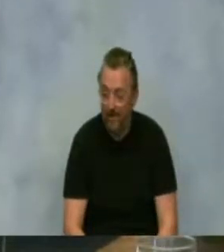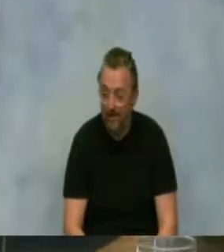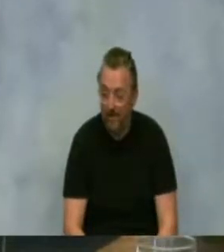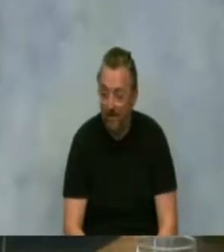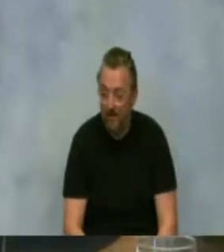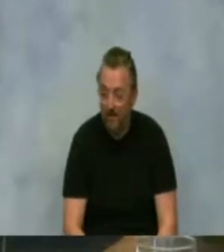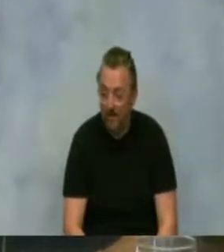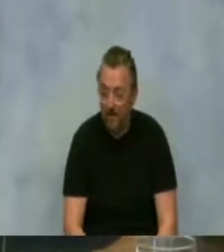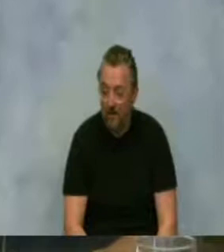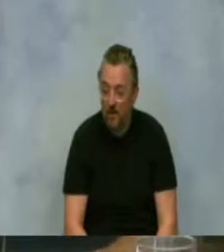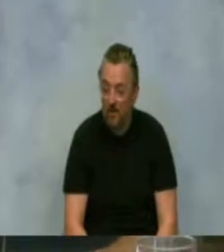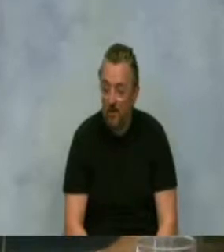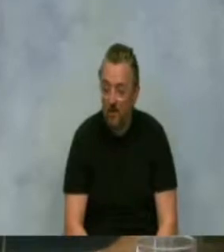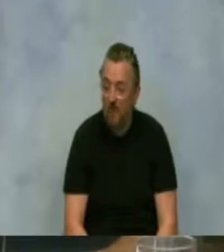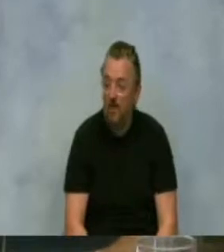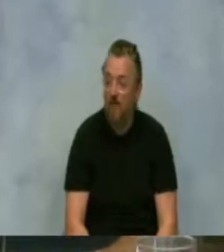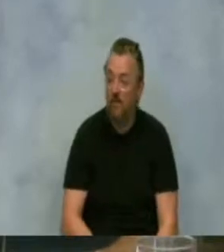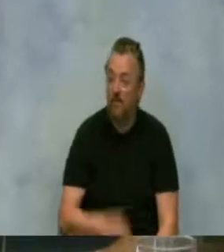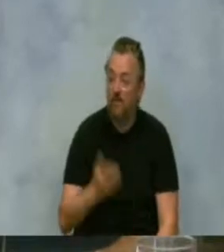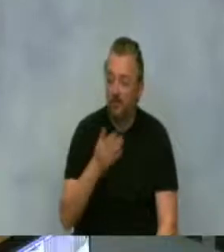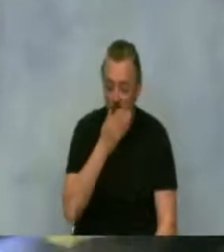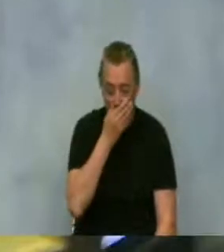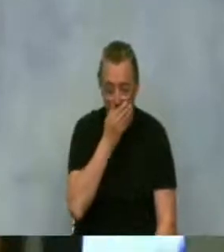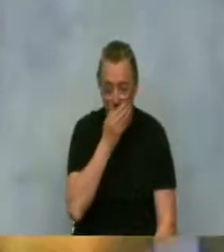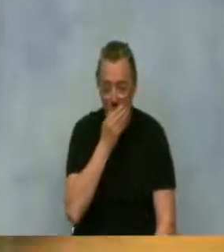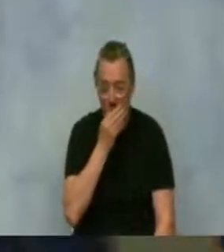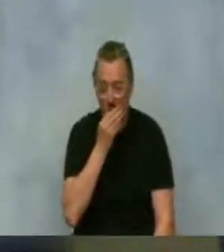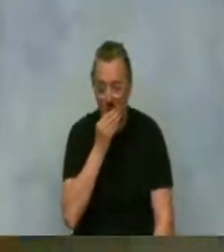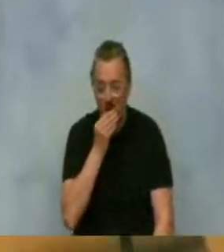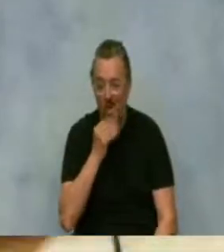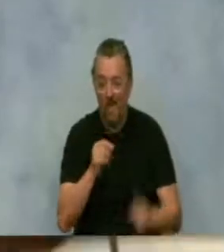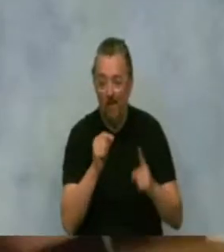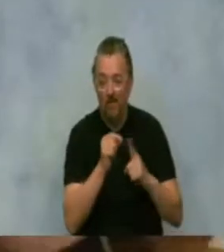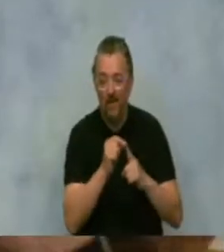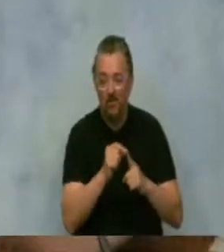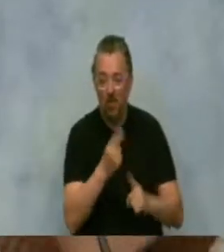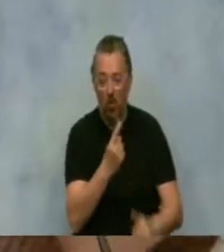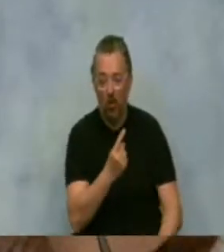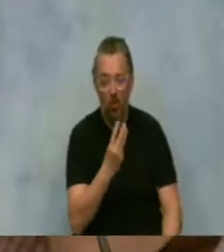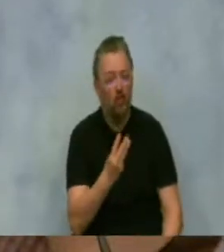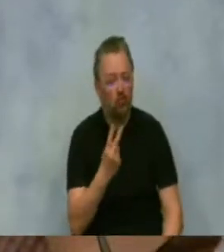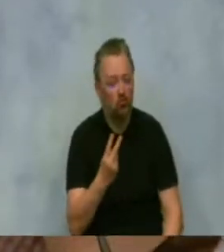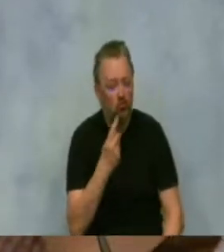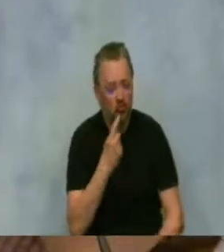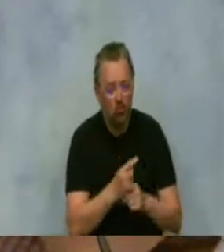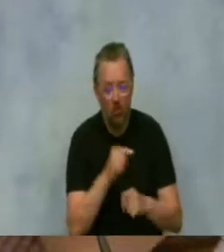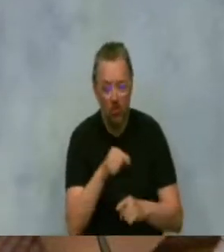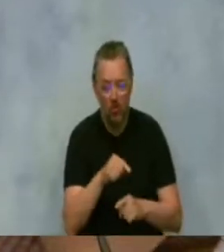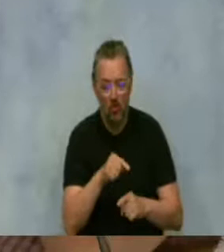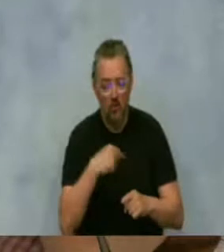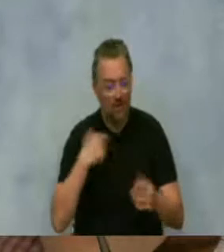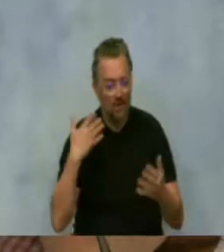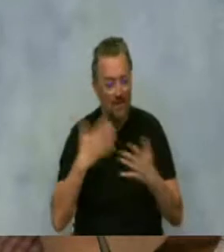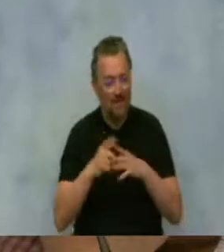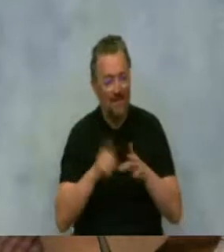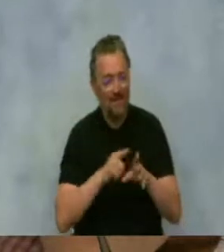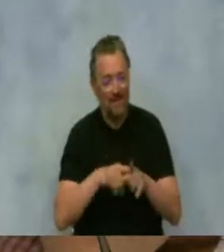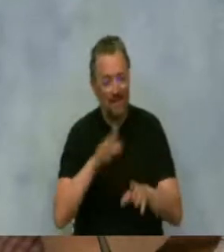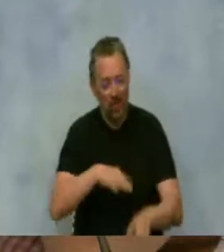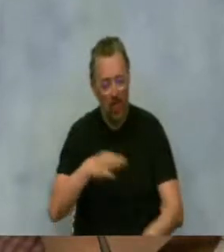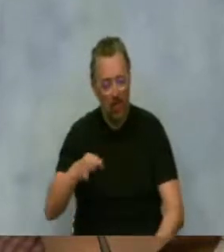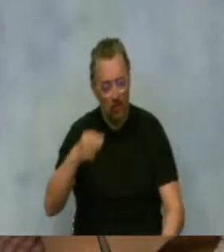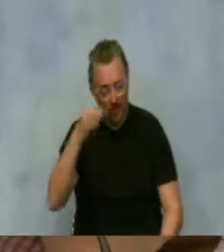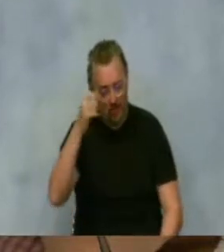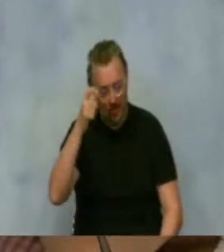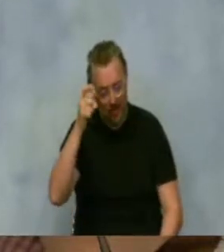Alan. Thanks, Chair. It's just on page 132. I mean, in our years in South Lanarkshire Council,